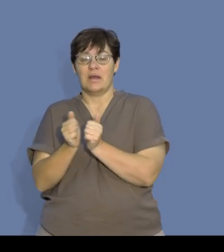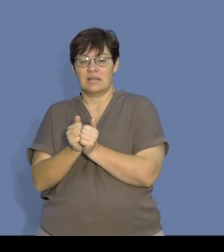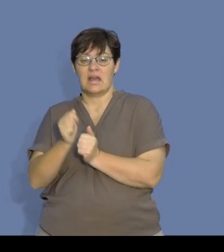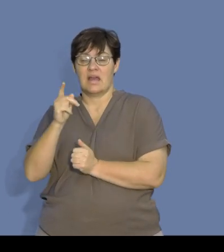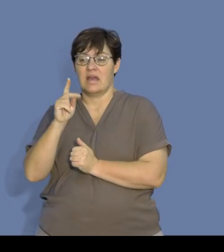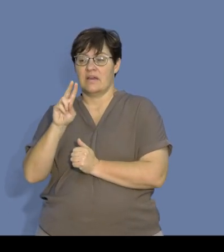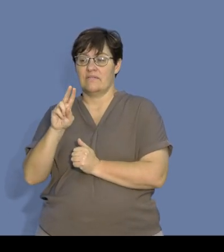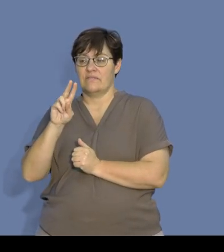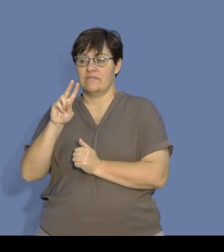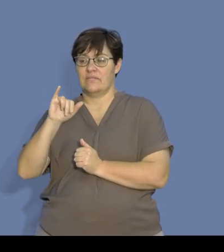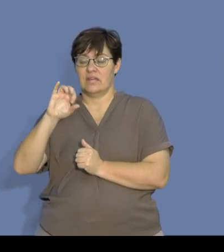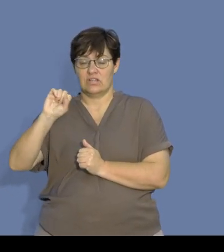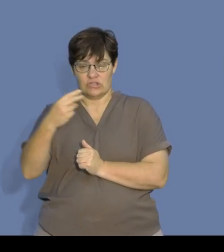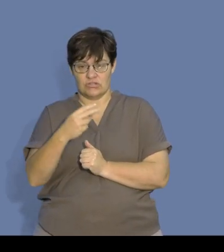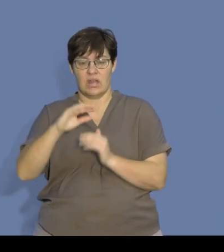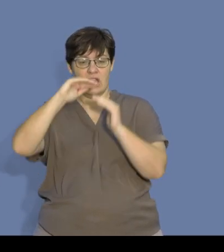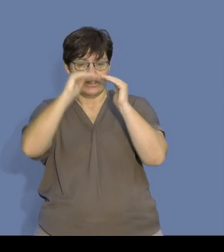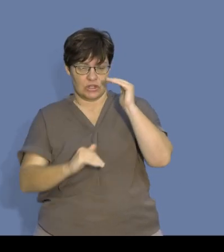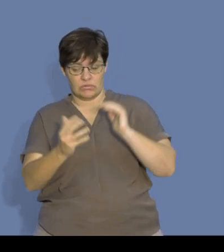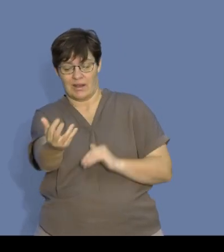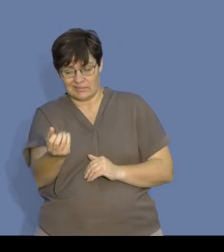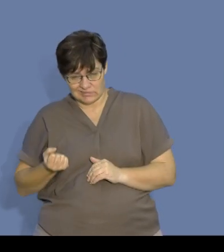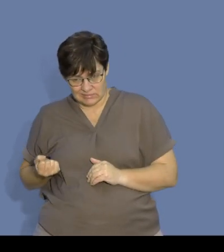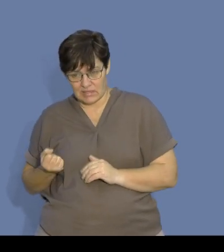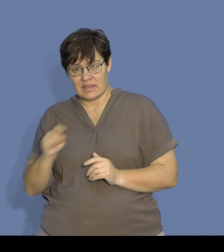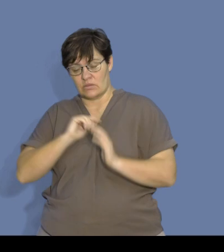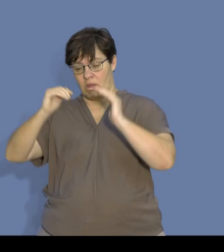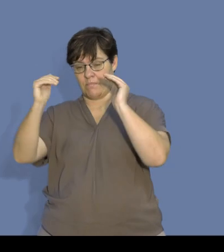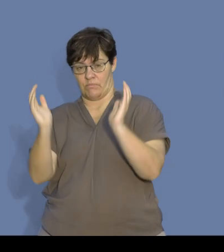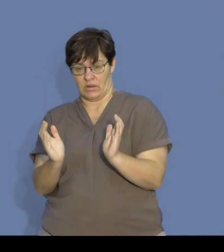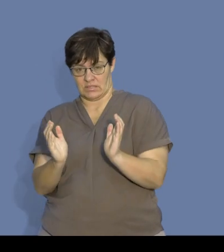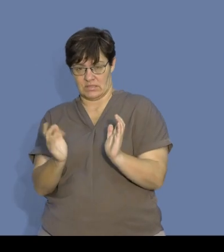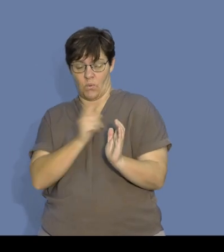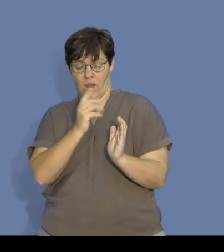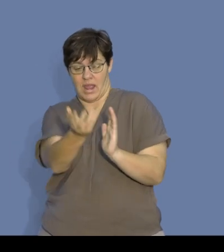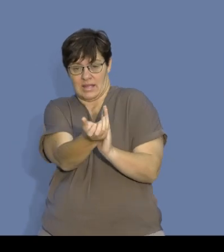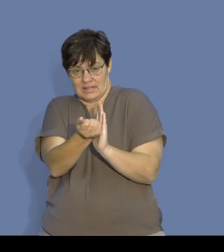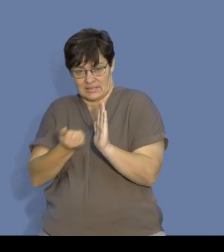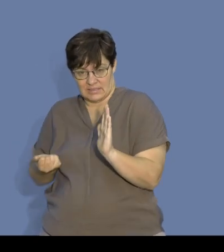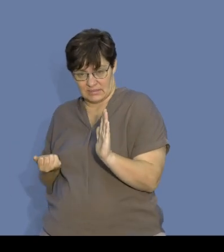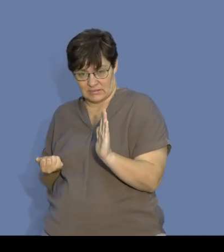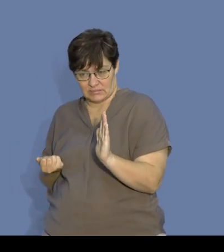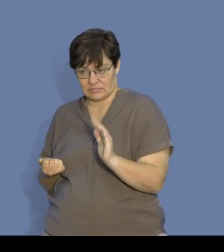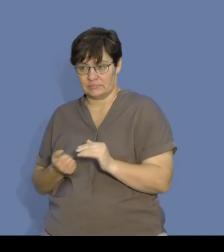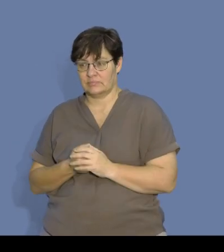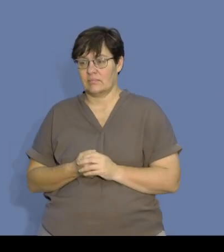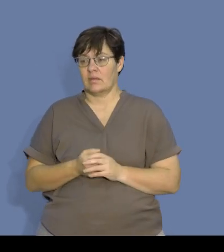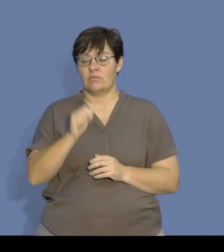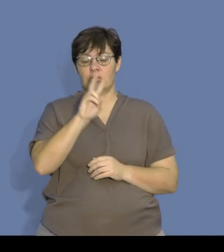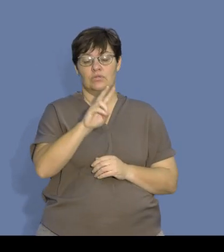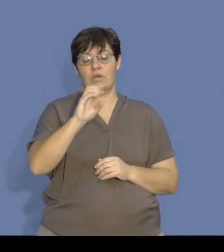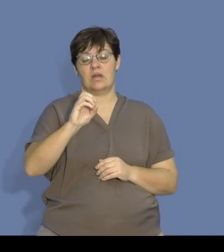while partner Vish decreased his contribution, hence the brackets to show that capital is